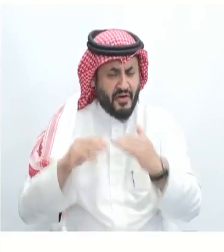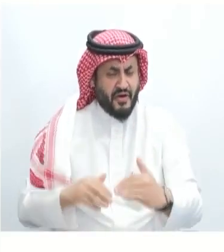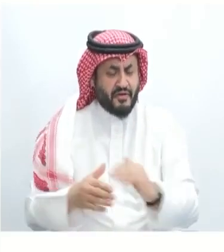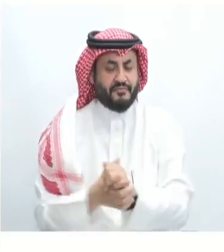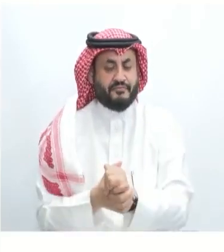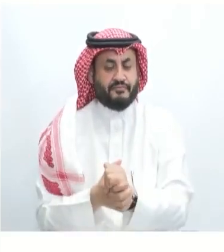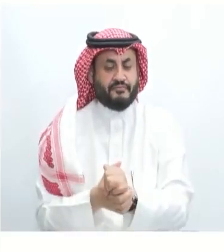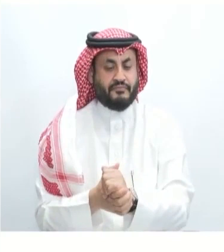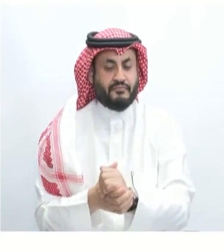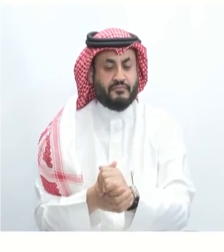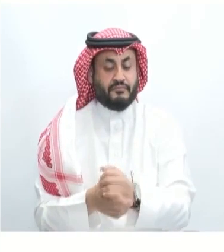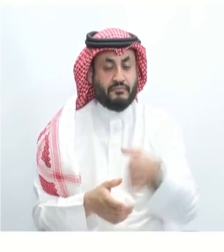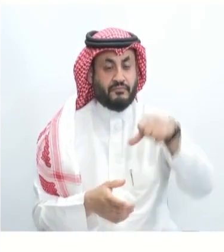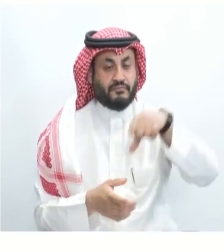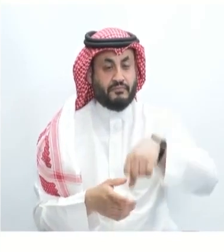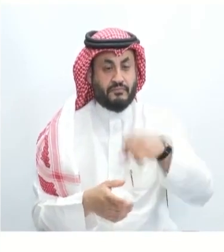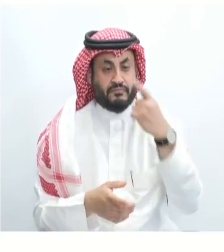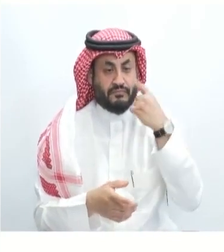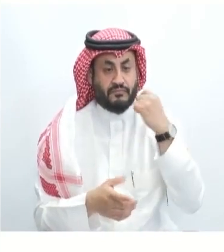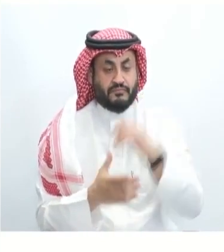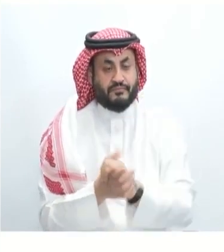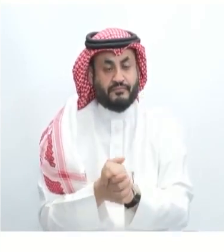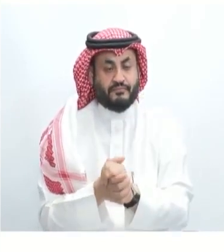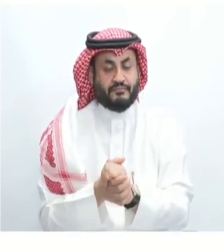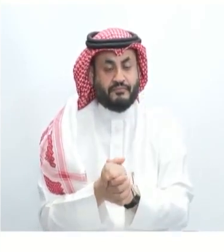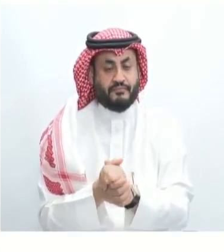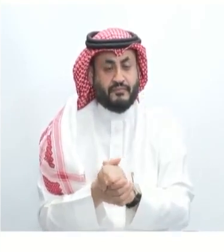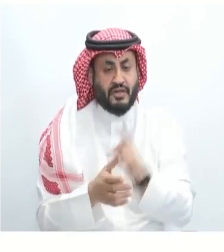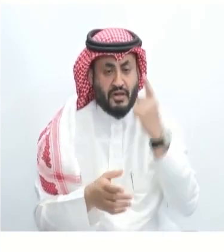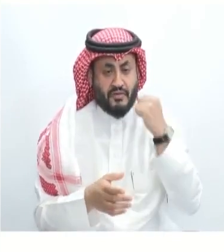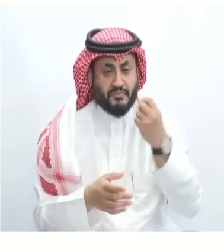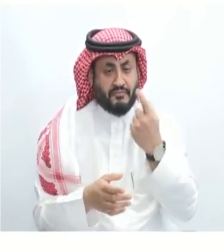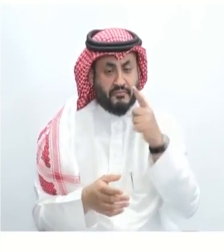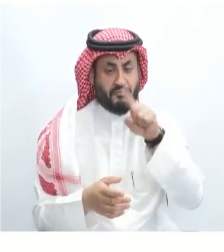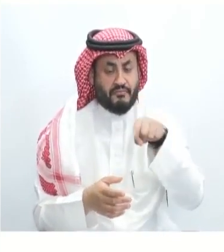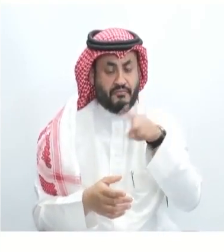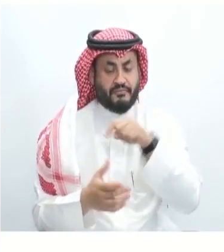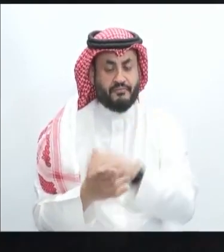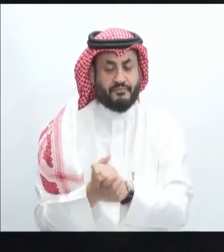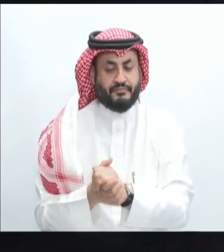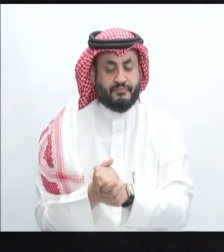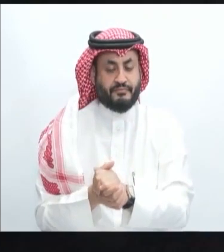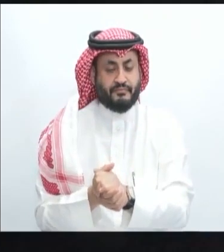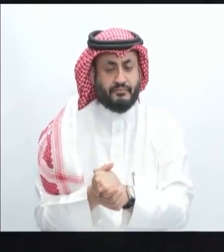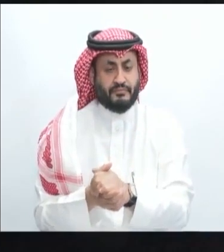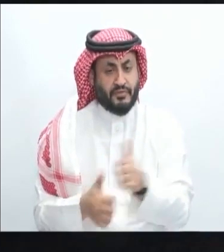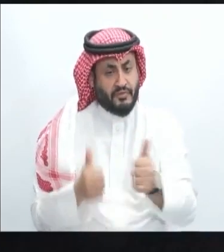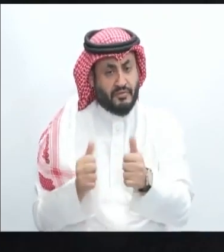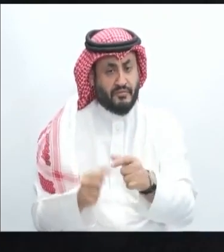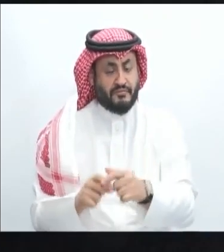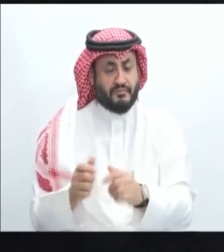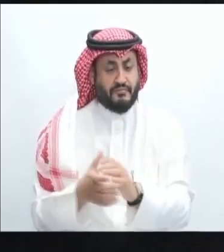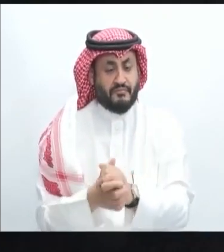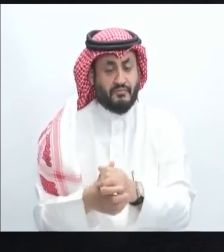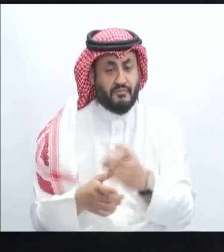points, then you don't think you live a healthy life. So try this test. Maybe